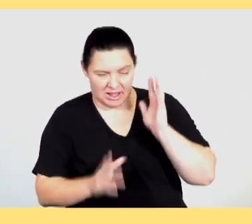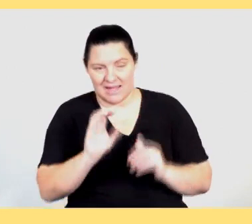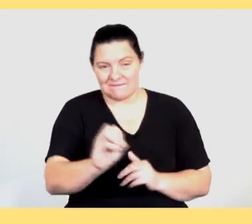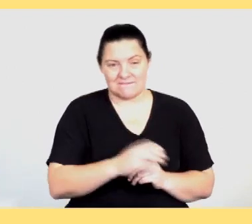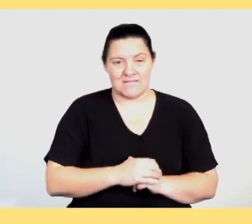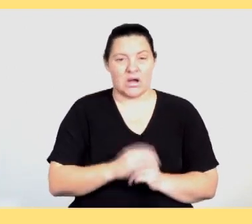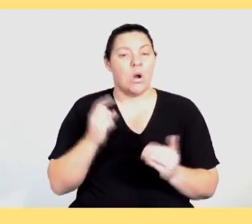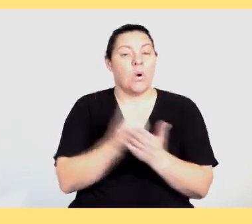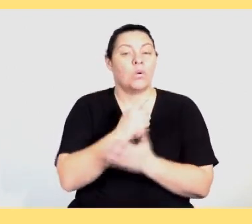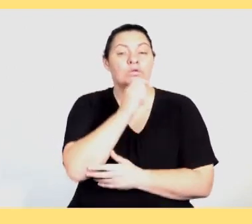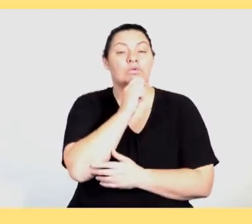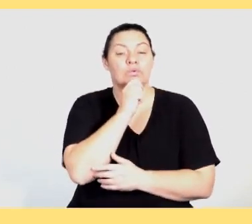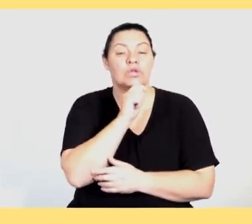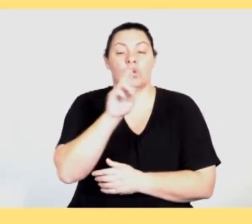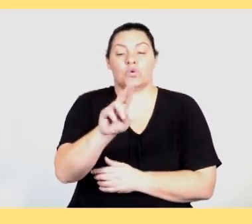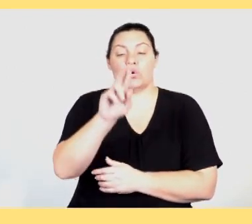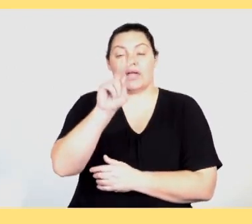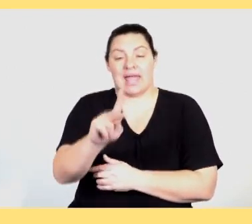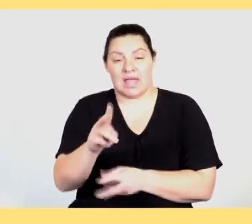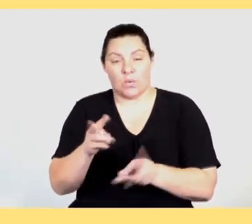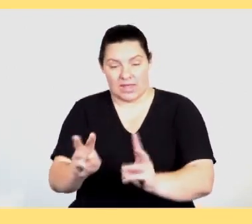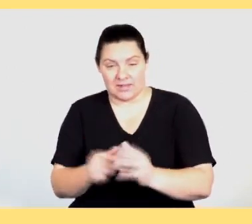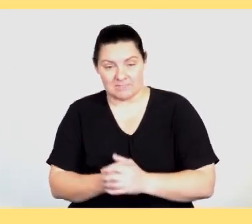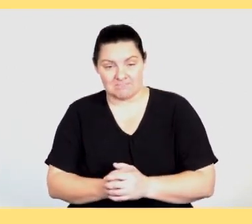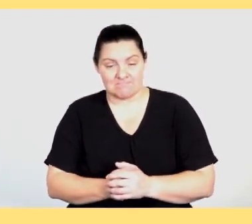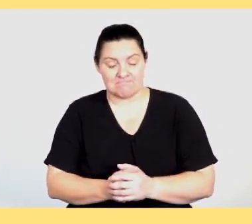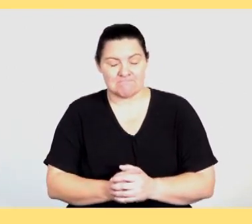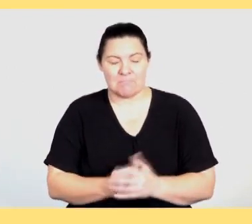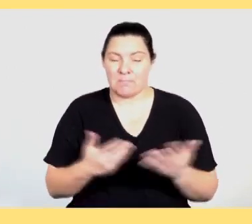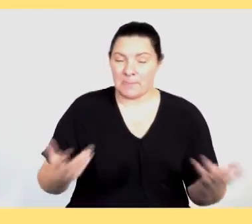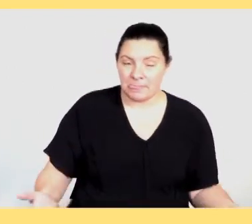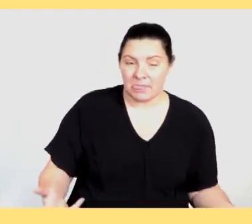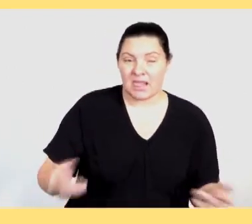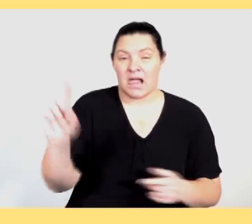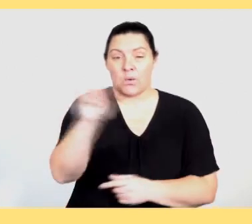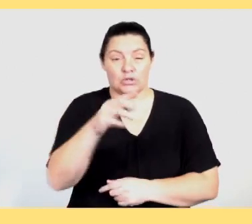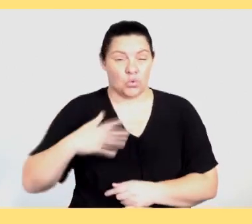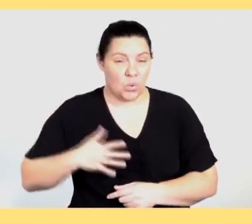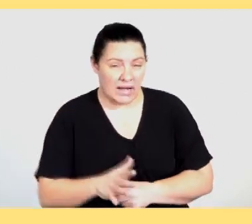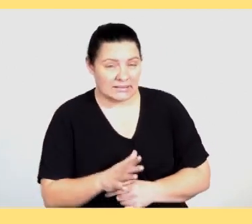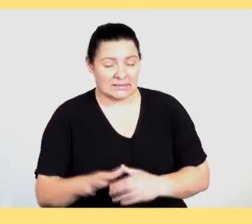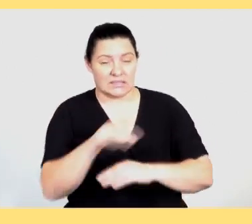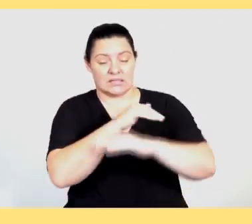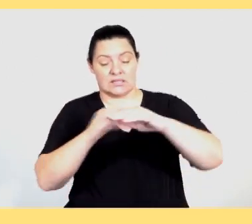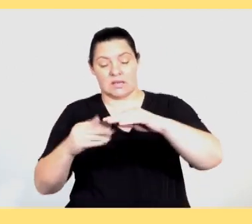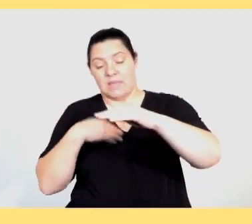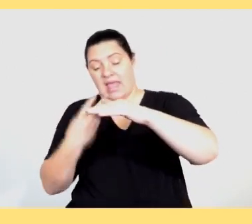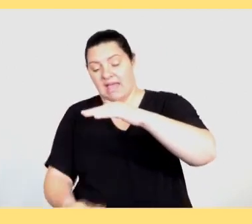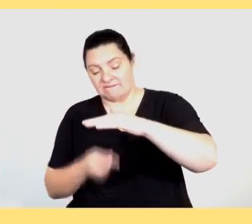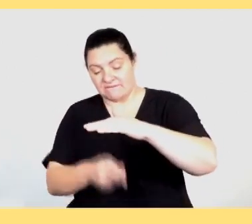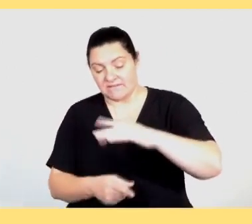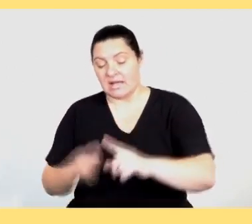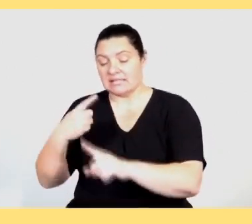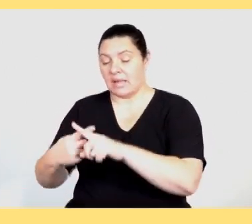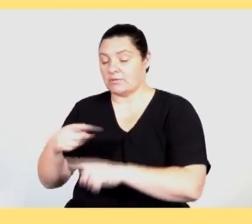always use the UK method. As we were saying, what you want over what you have,